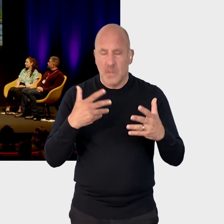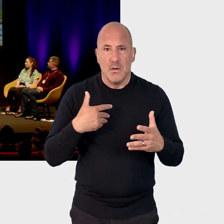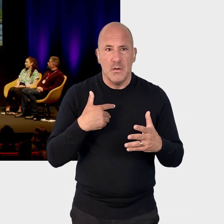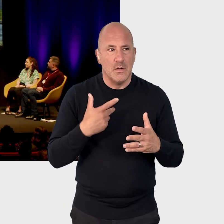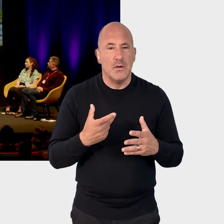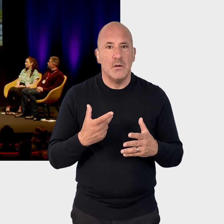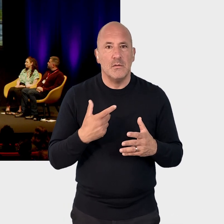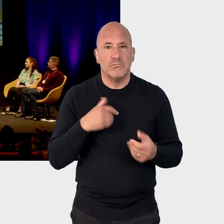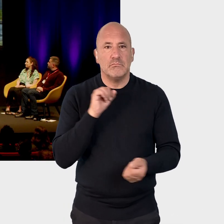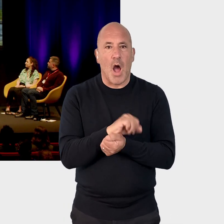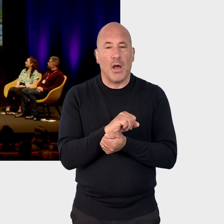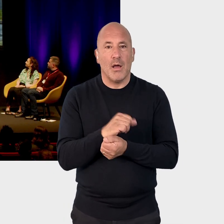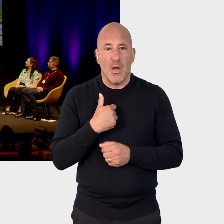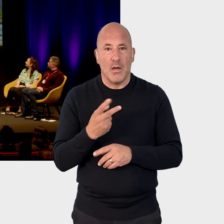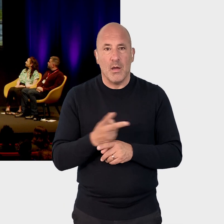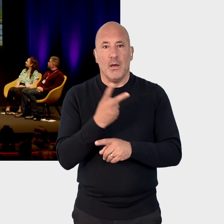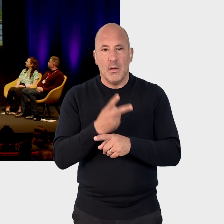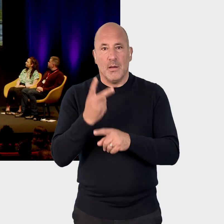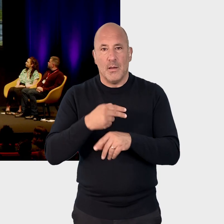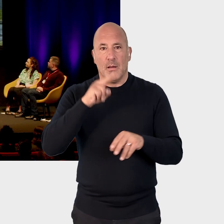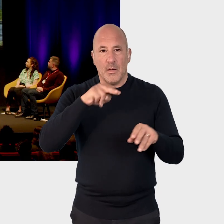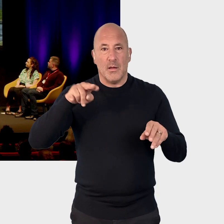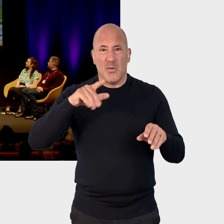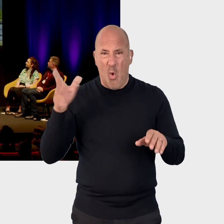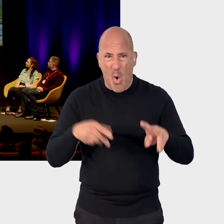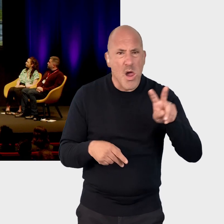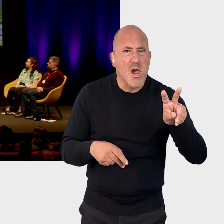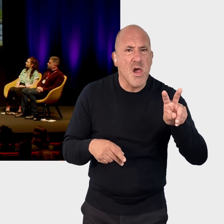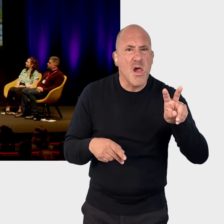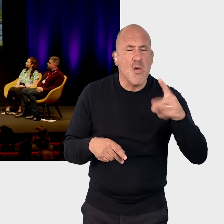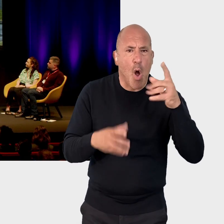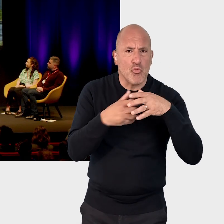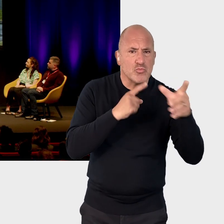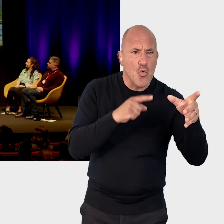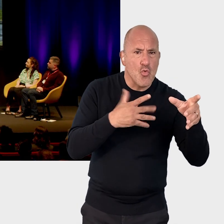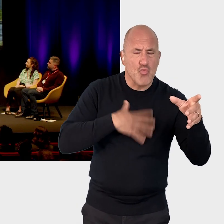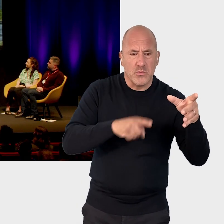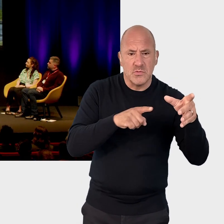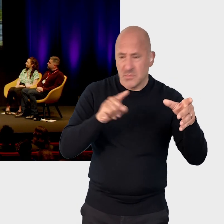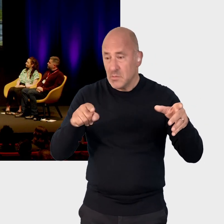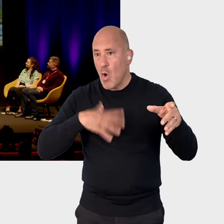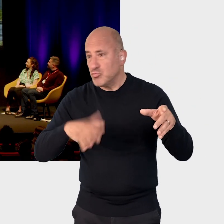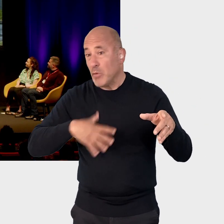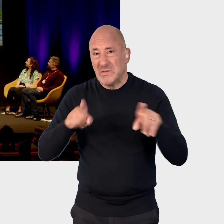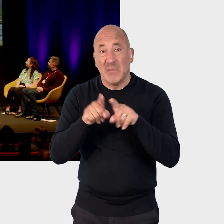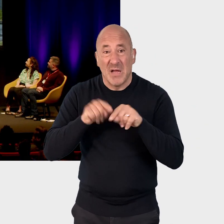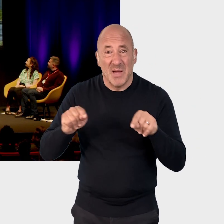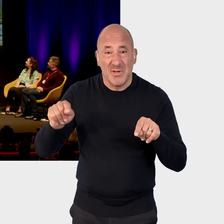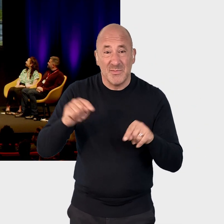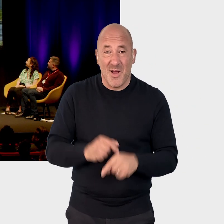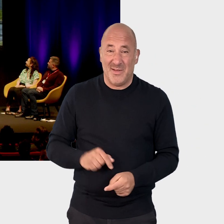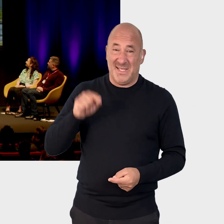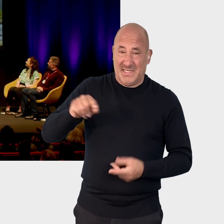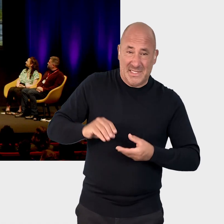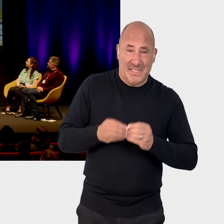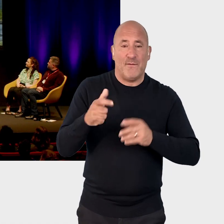that mural, we ended up getting stuck in this little cycle of wall murals because one community group saw that one and wanted one for themselves.